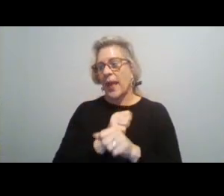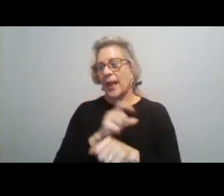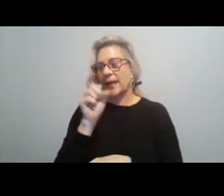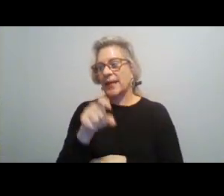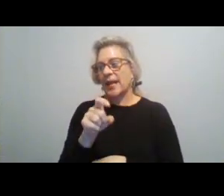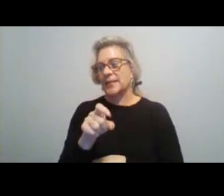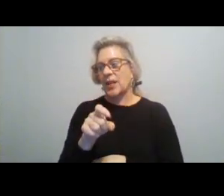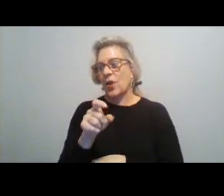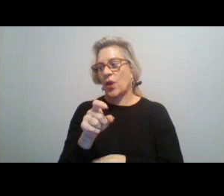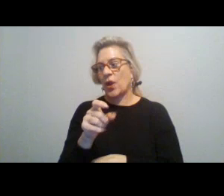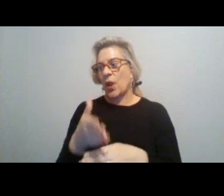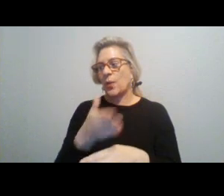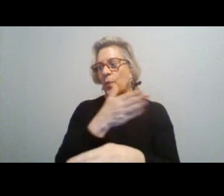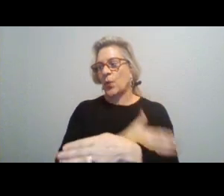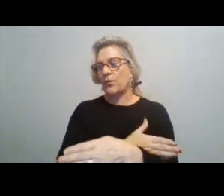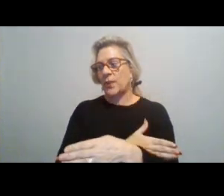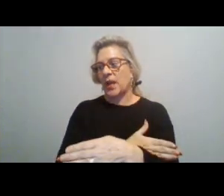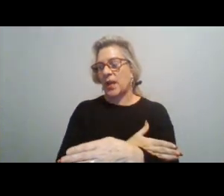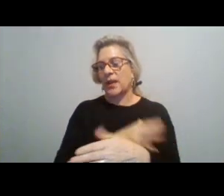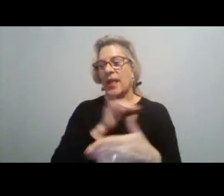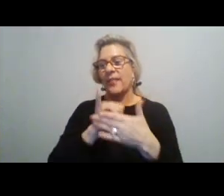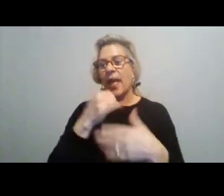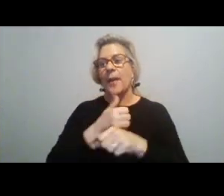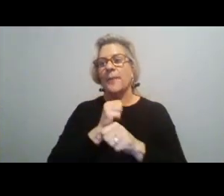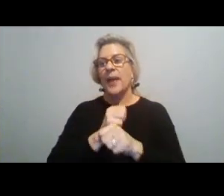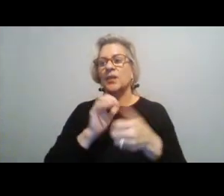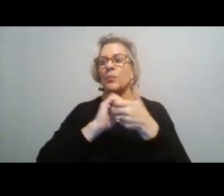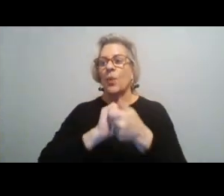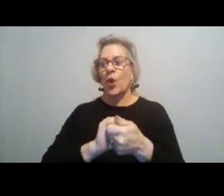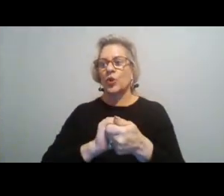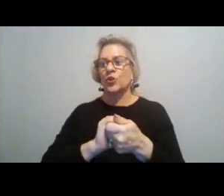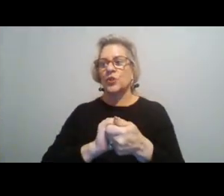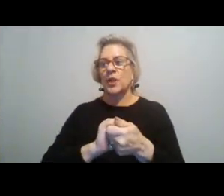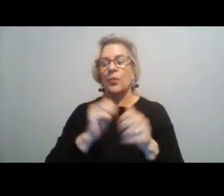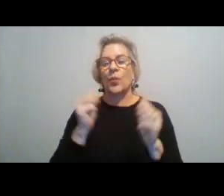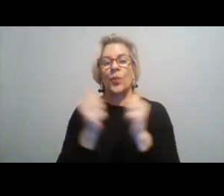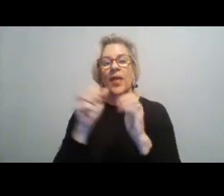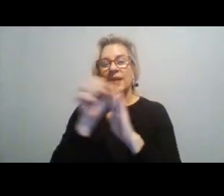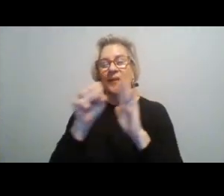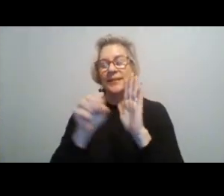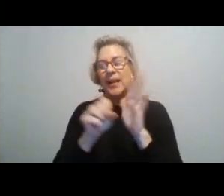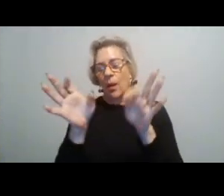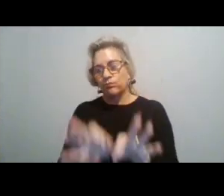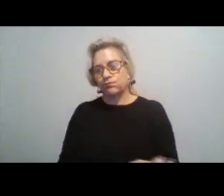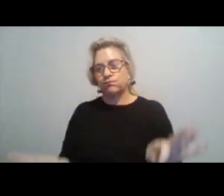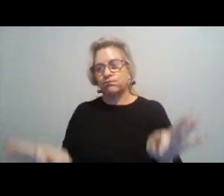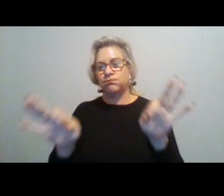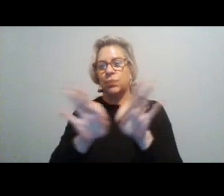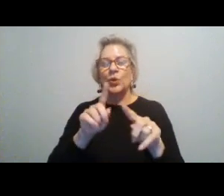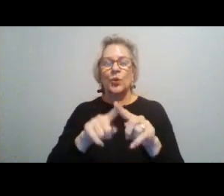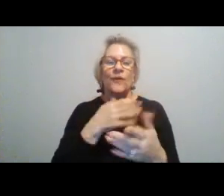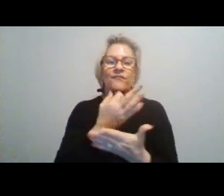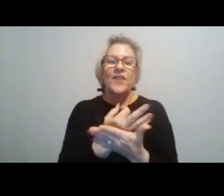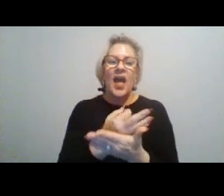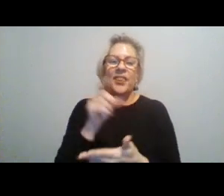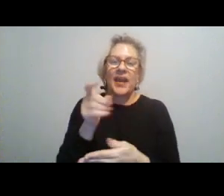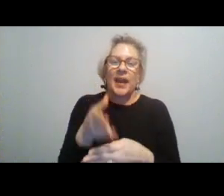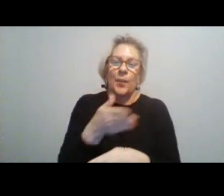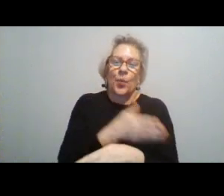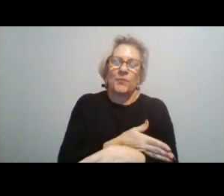improvements. And that's what makes partnership and coordination with the state critically important in order to fund the needed